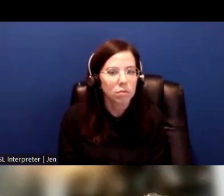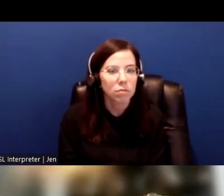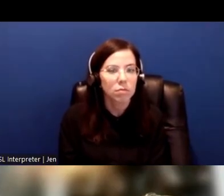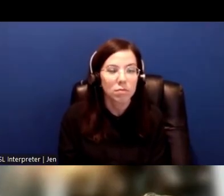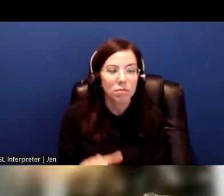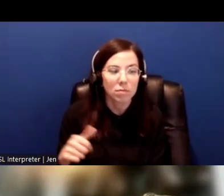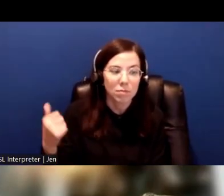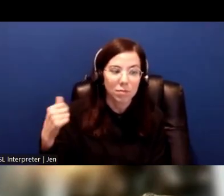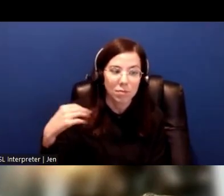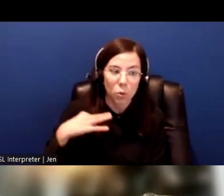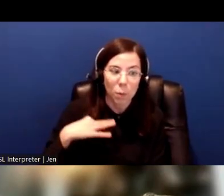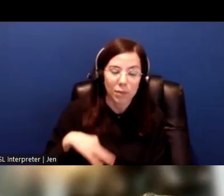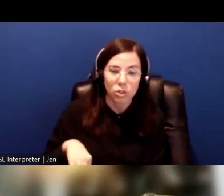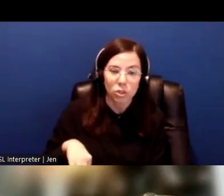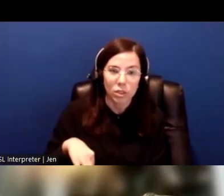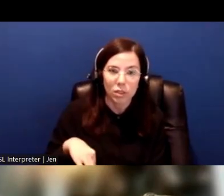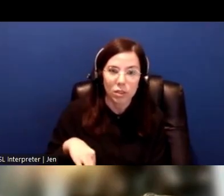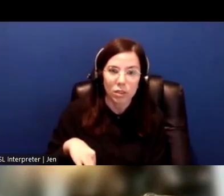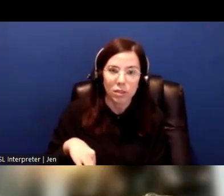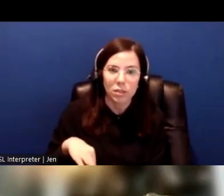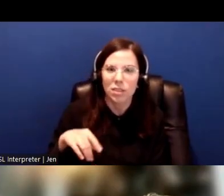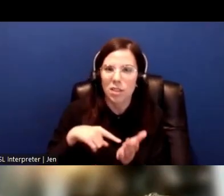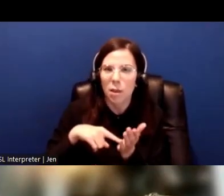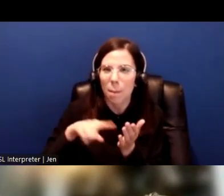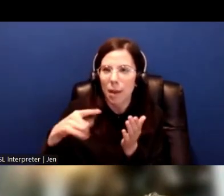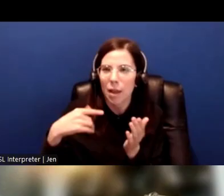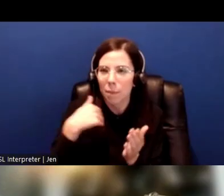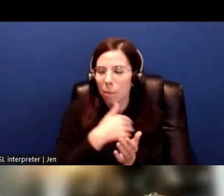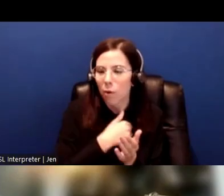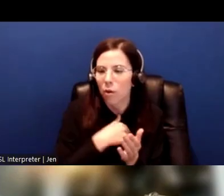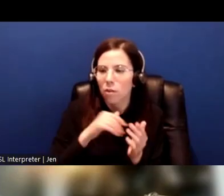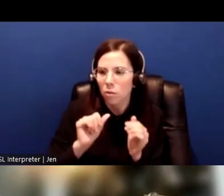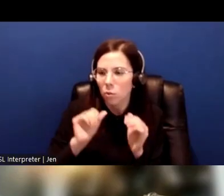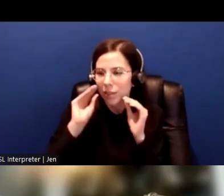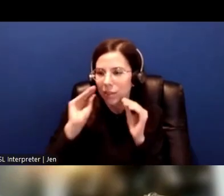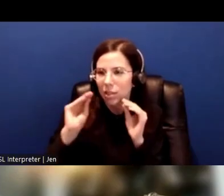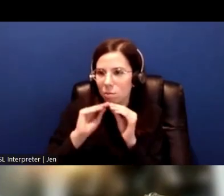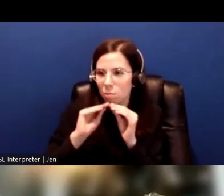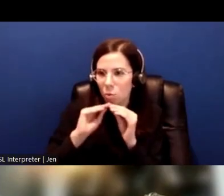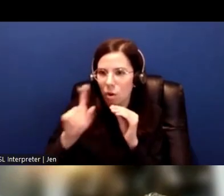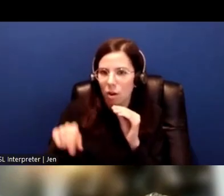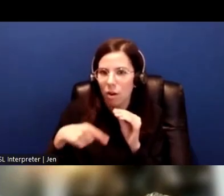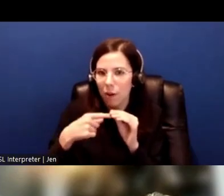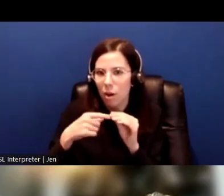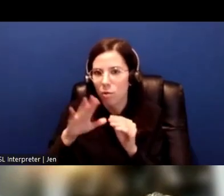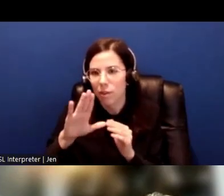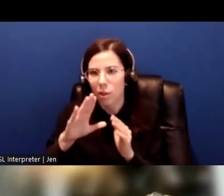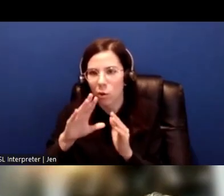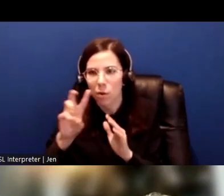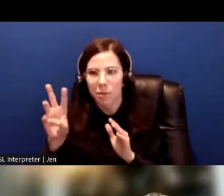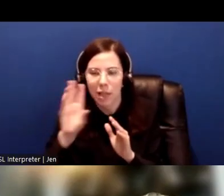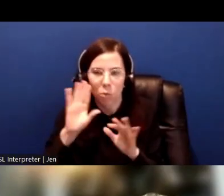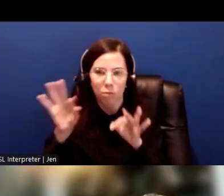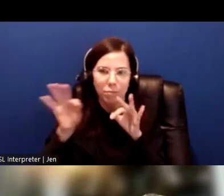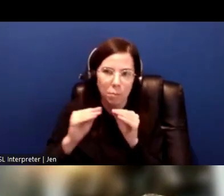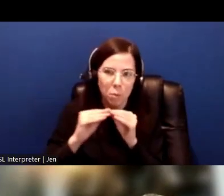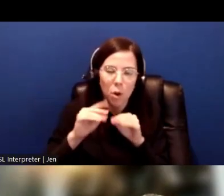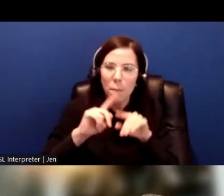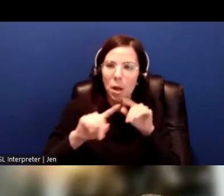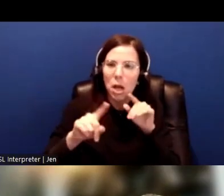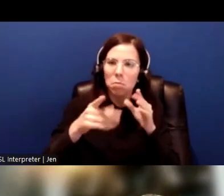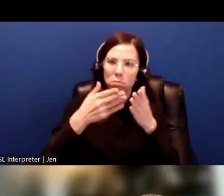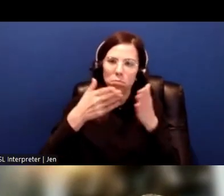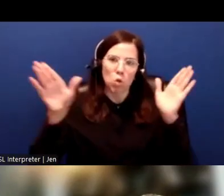a different tier of NAVRA membership, which is a paid membership, which you can learn more about on NAVRA's website. But this is a